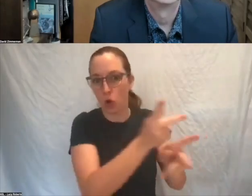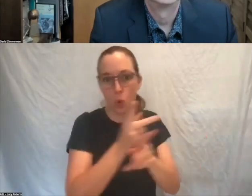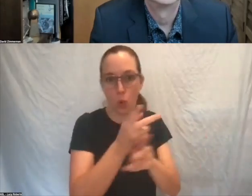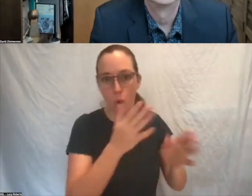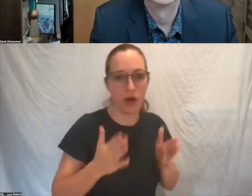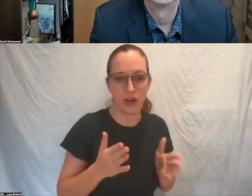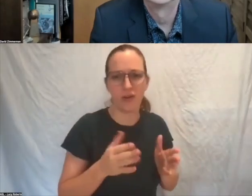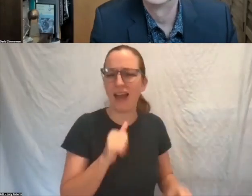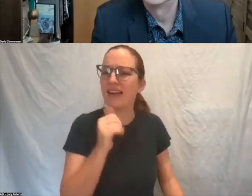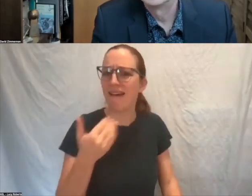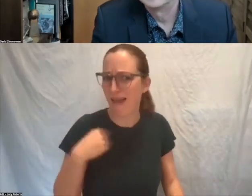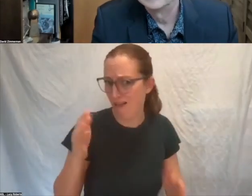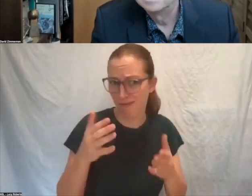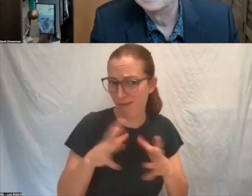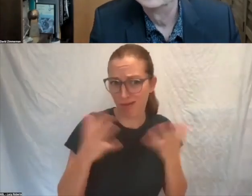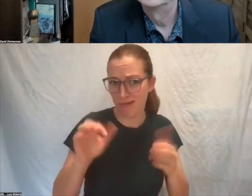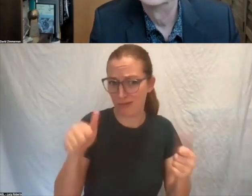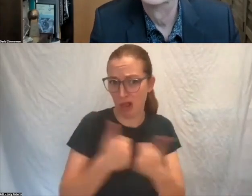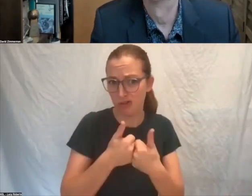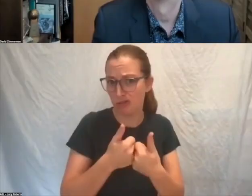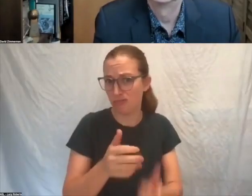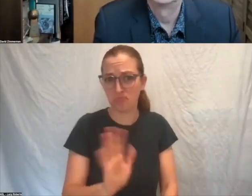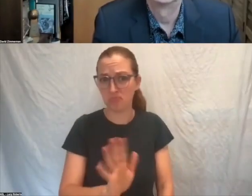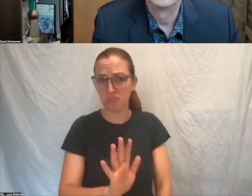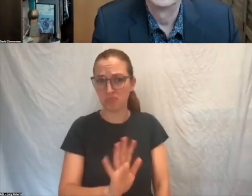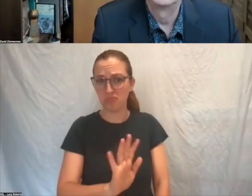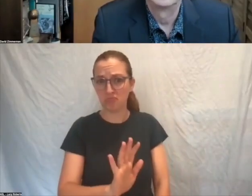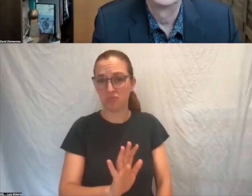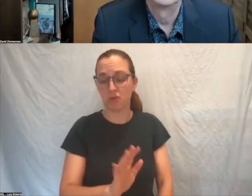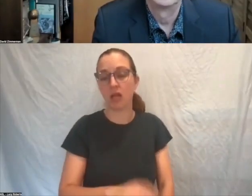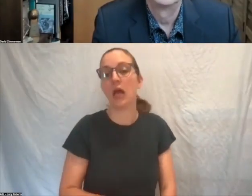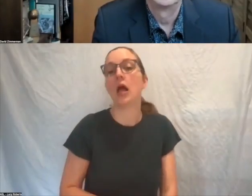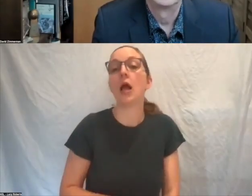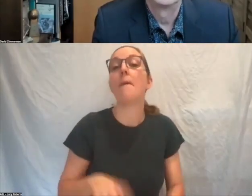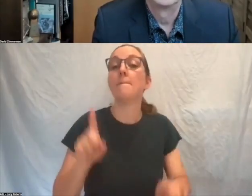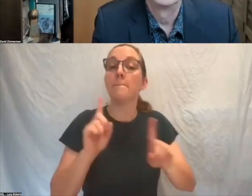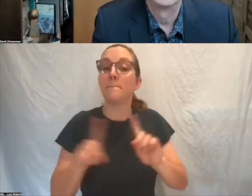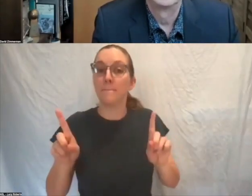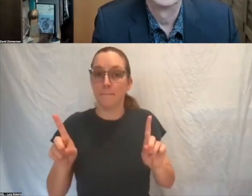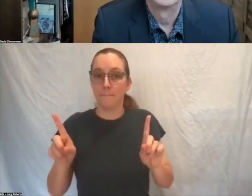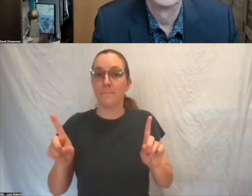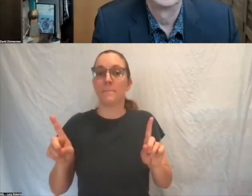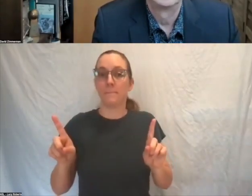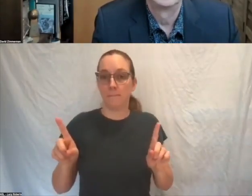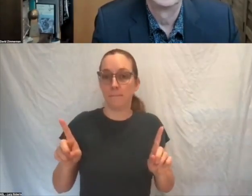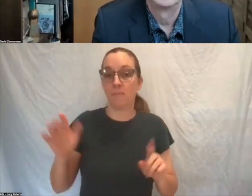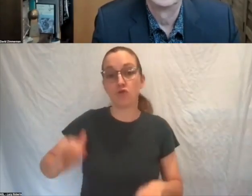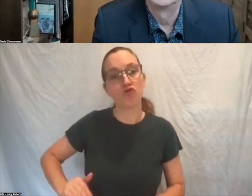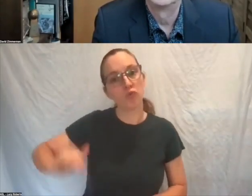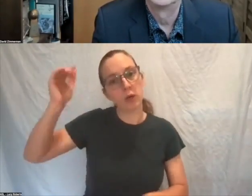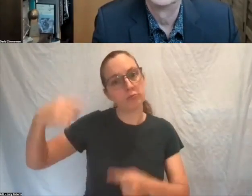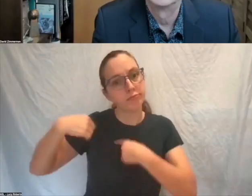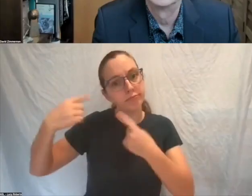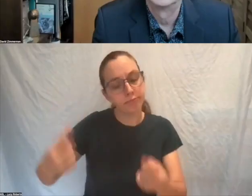I didn't really have challenges on Wicked itself, but growing up over the years